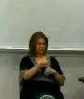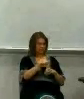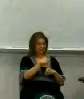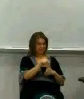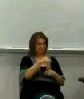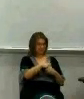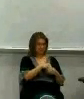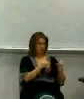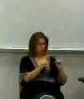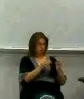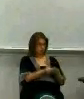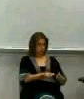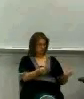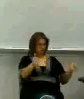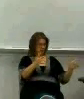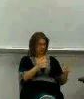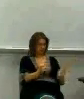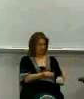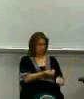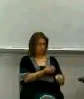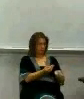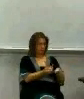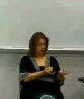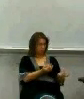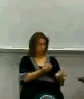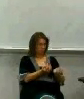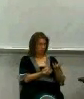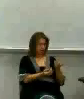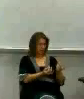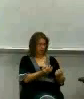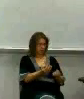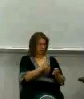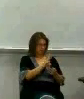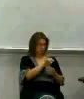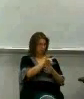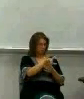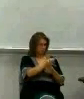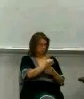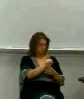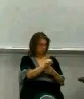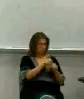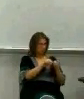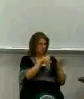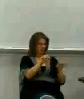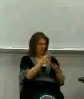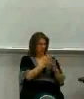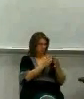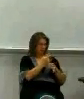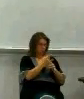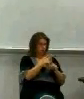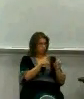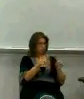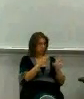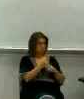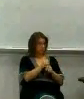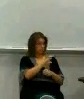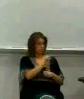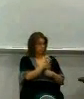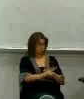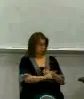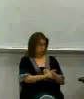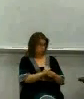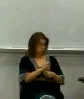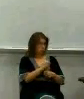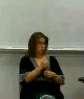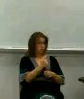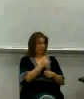the oxygen goes away and it's bubbling away merrily. They're throwing off some alcohol, but they're also throwing off carbon dioxide. So the